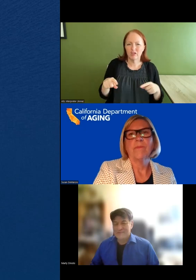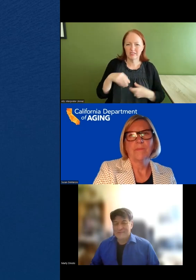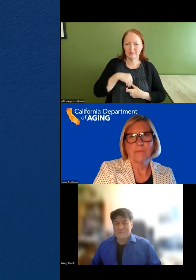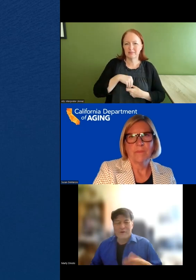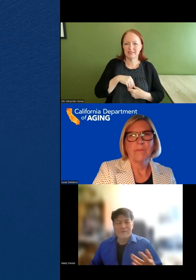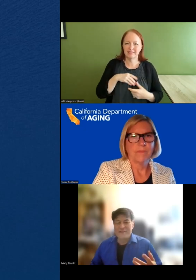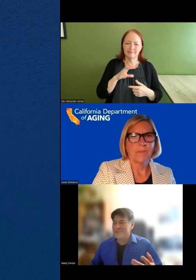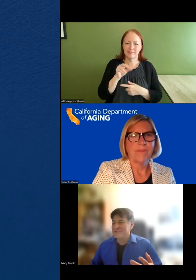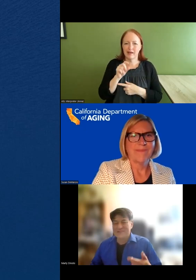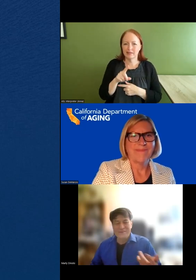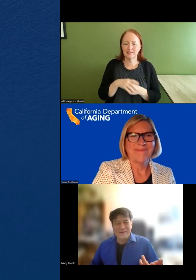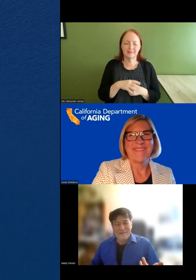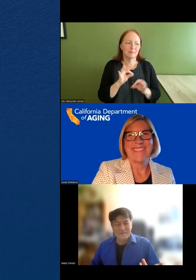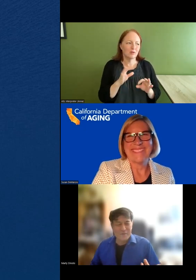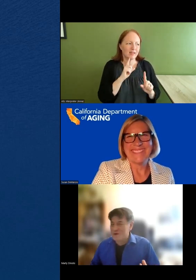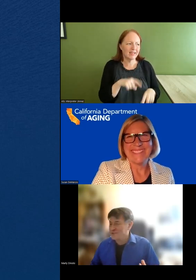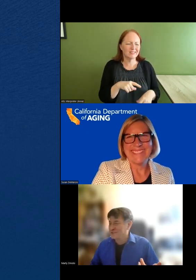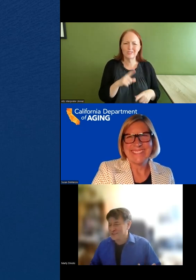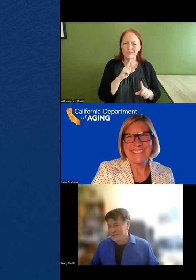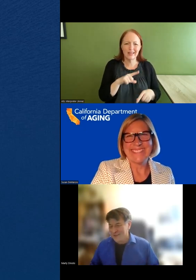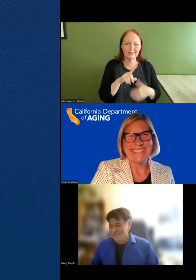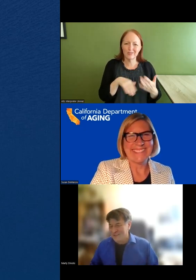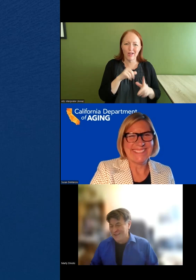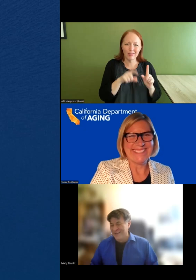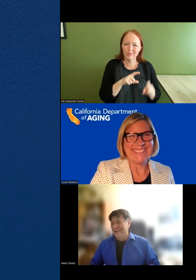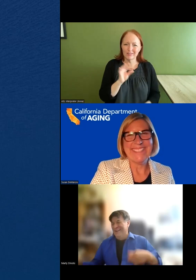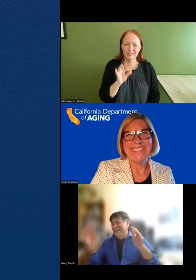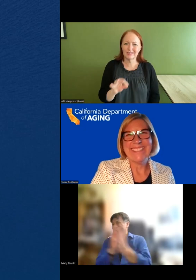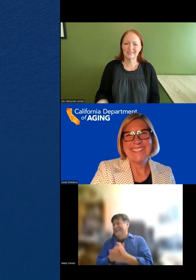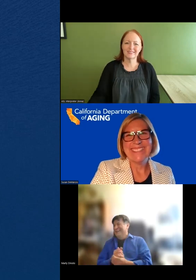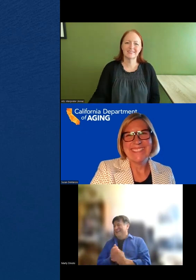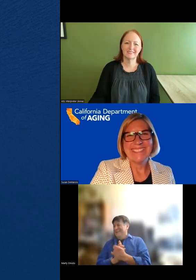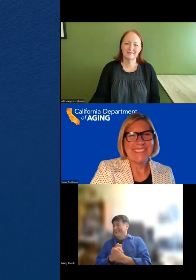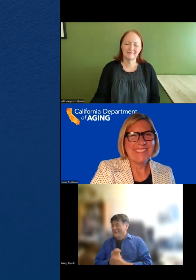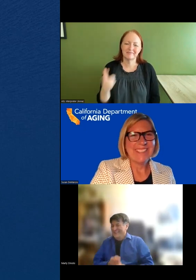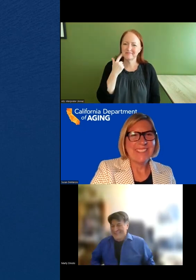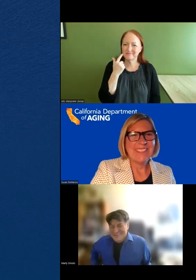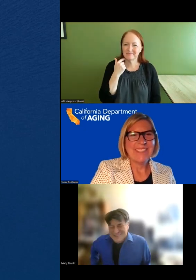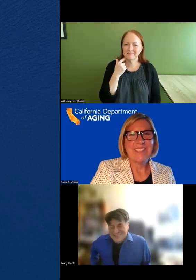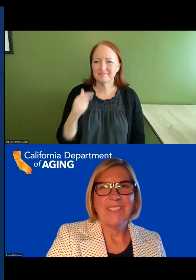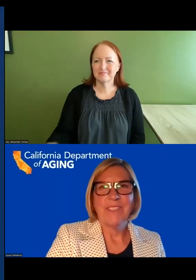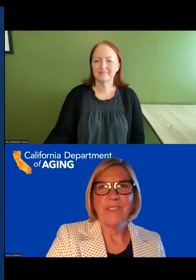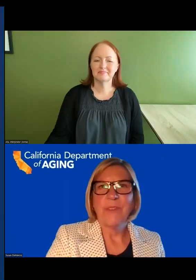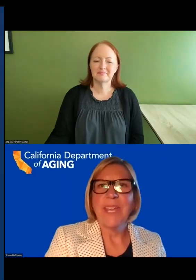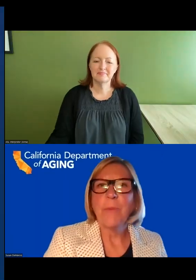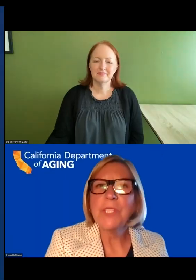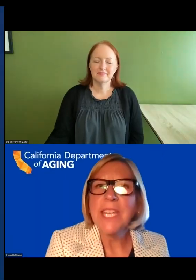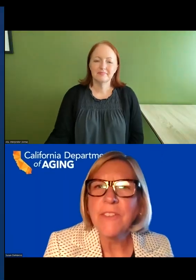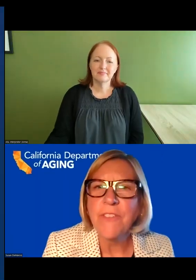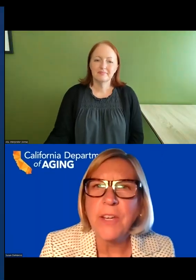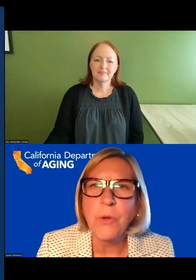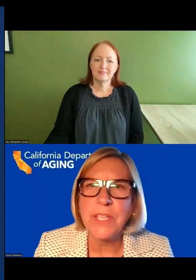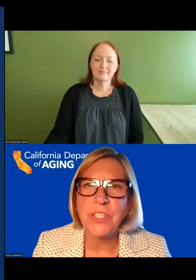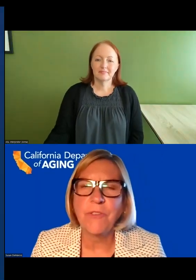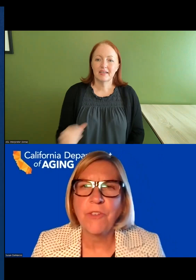biases. Perfect answer. See, you can answer all the questions. Great. We'll take